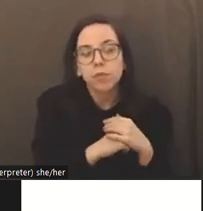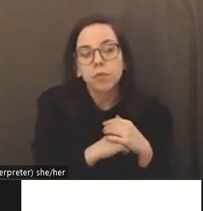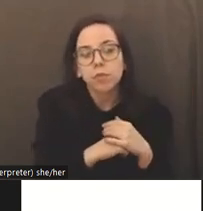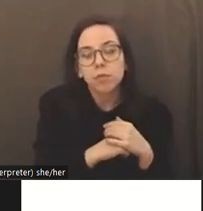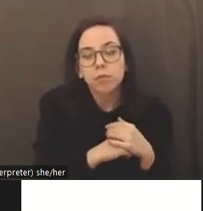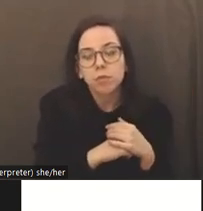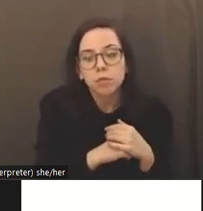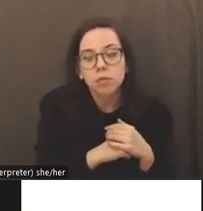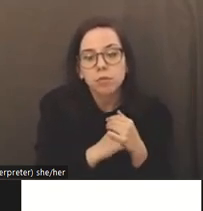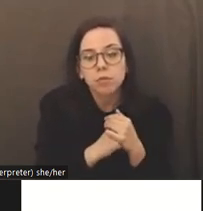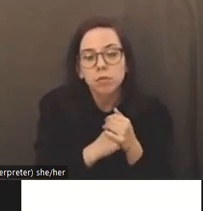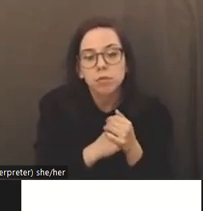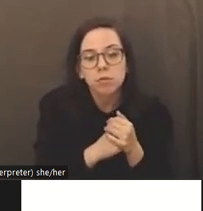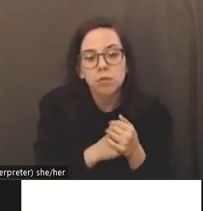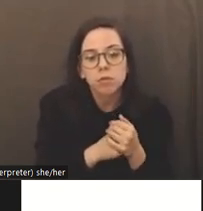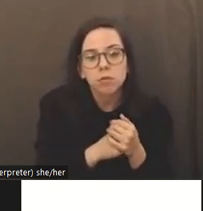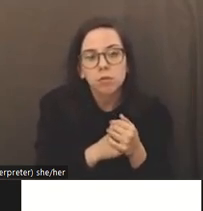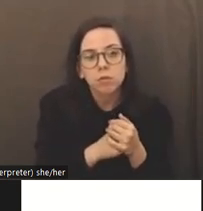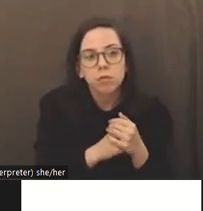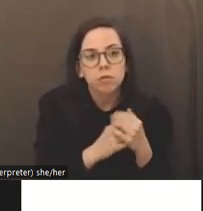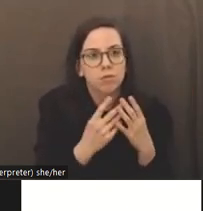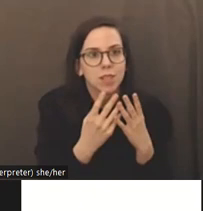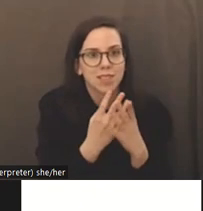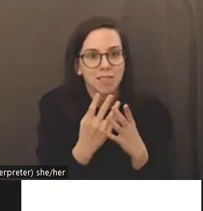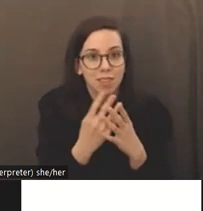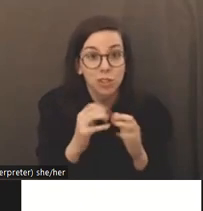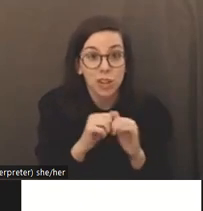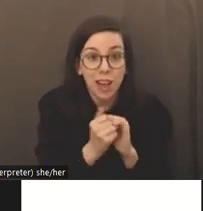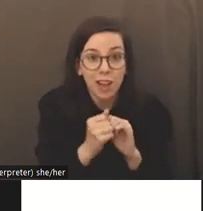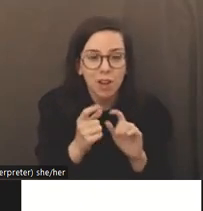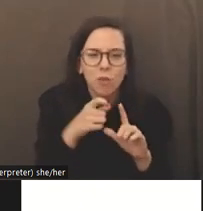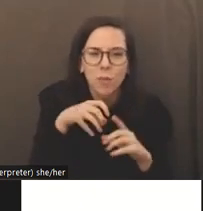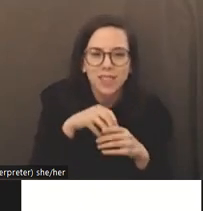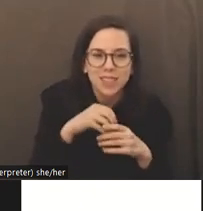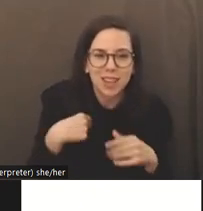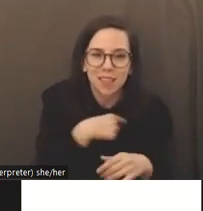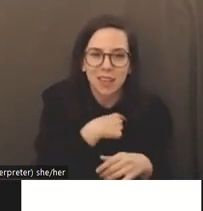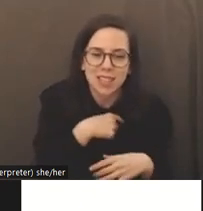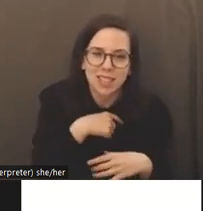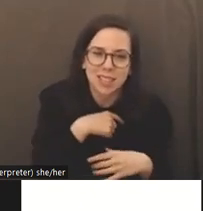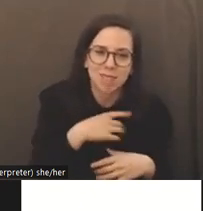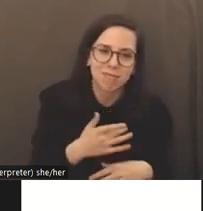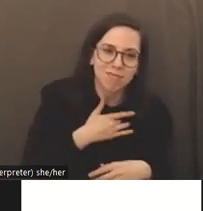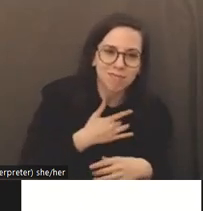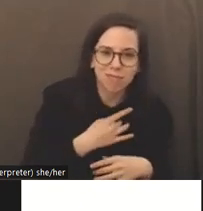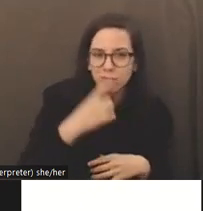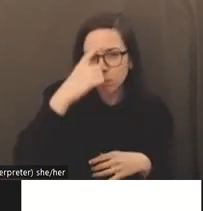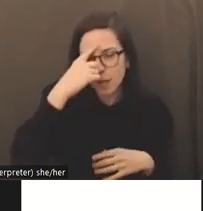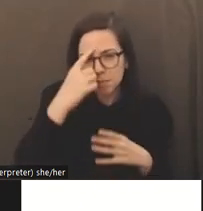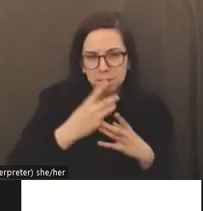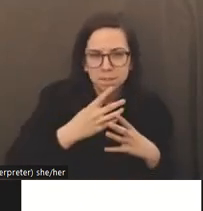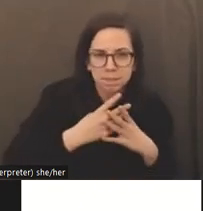is filtered through what's inside of us. So there is that kind of taking something that